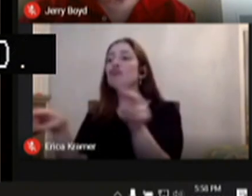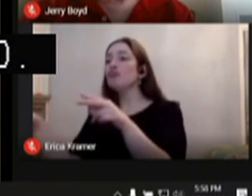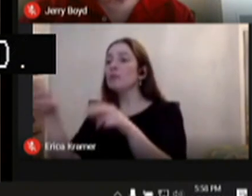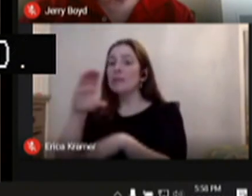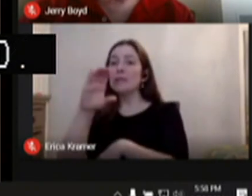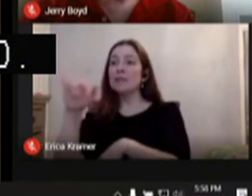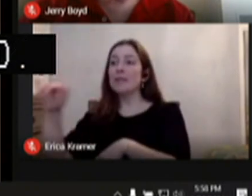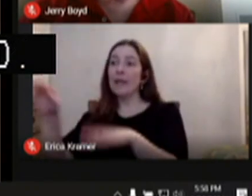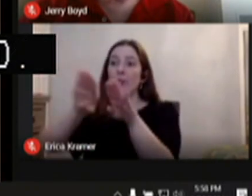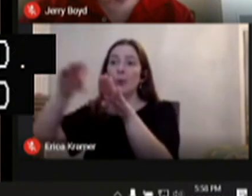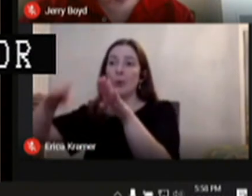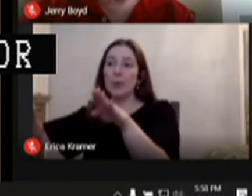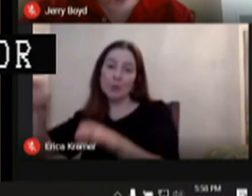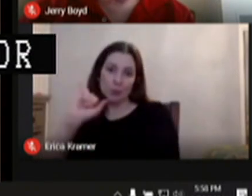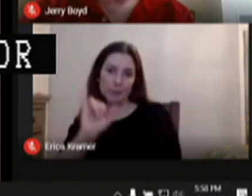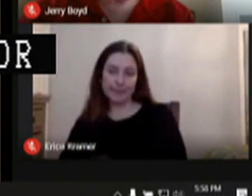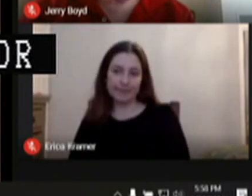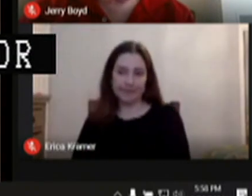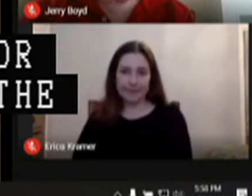daily basis.